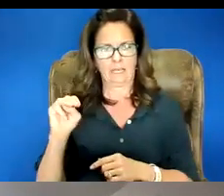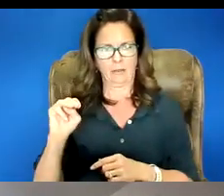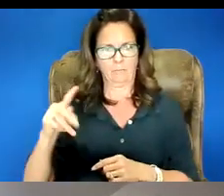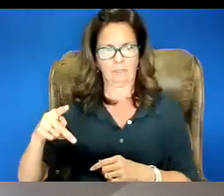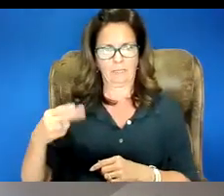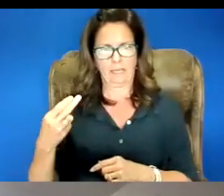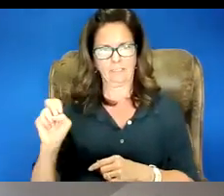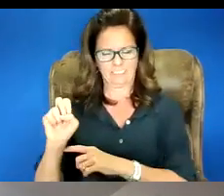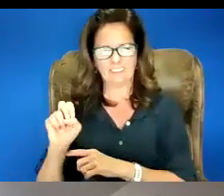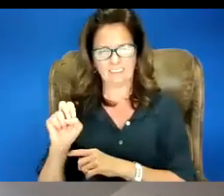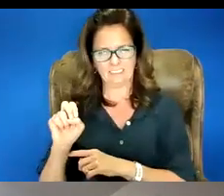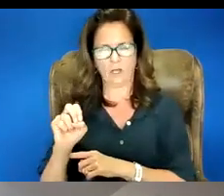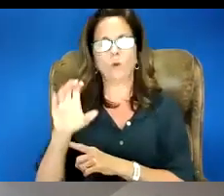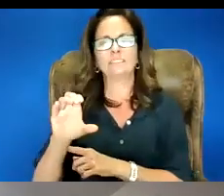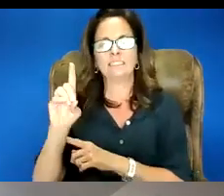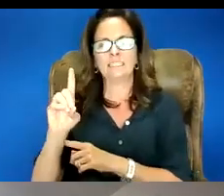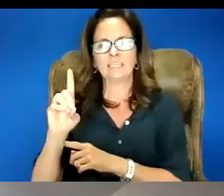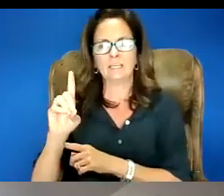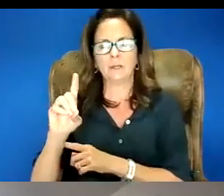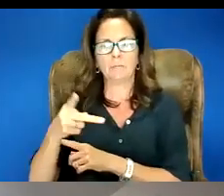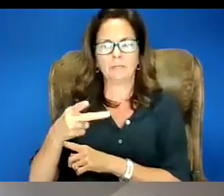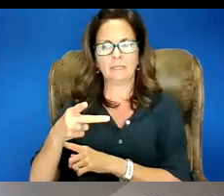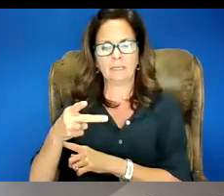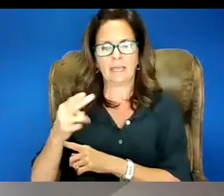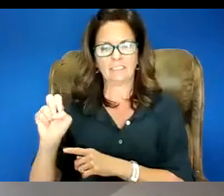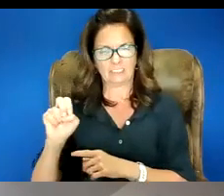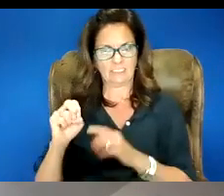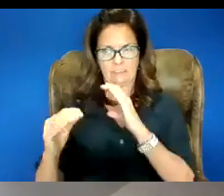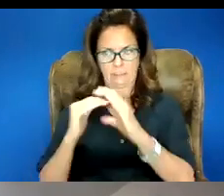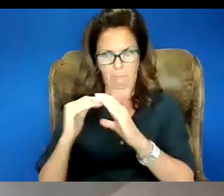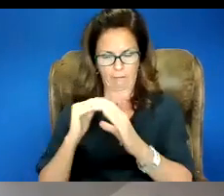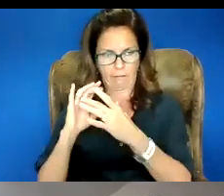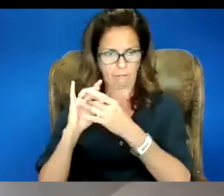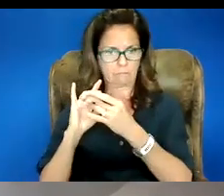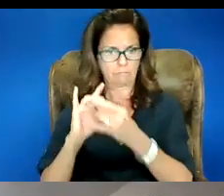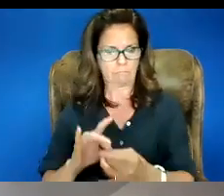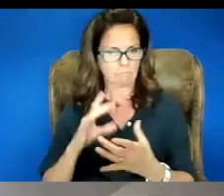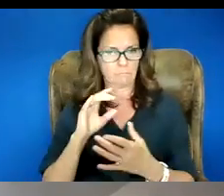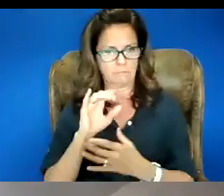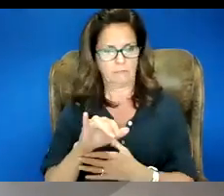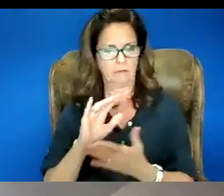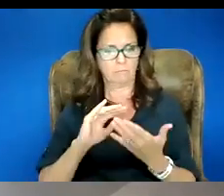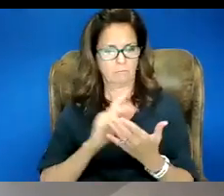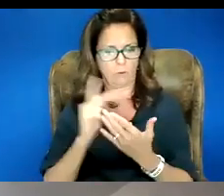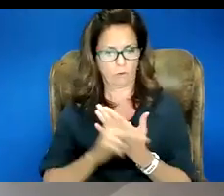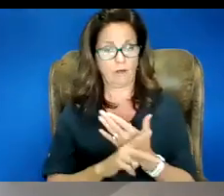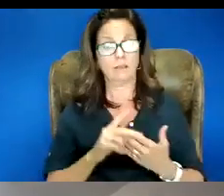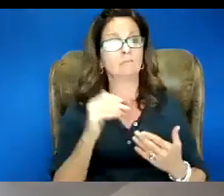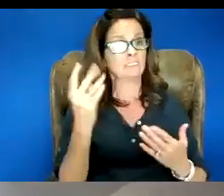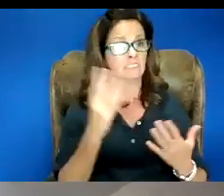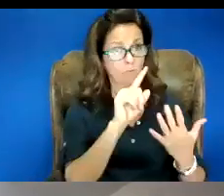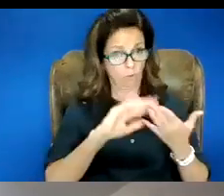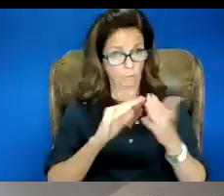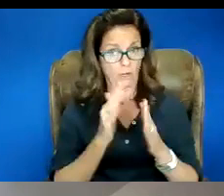you from CDPHE asking about the program, as well as several of the community colleges. And